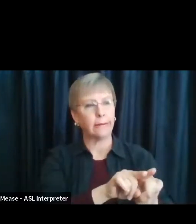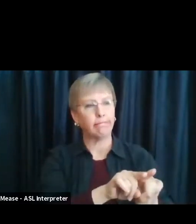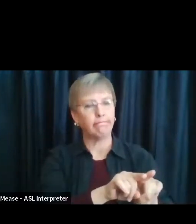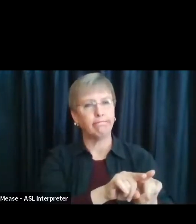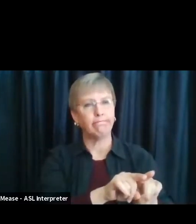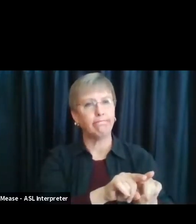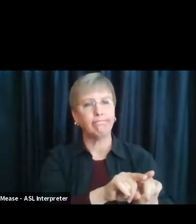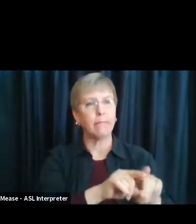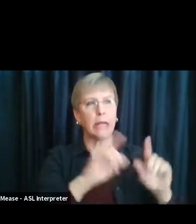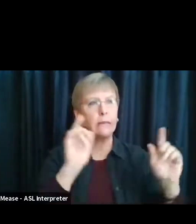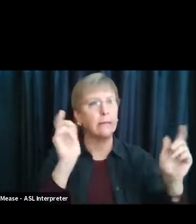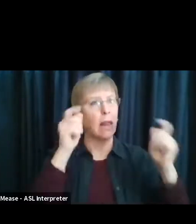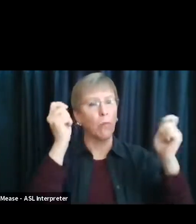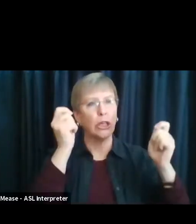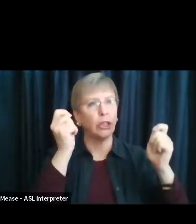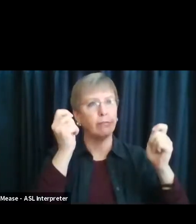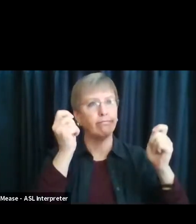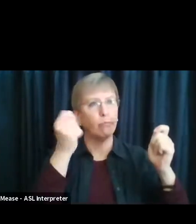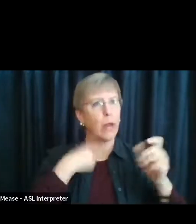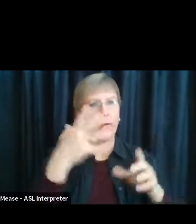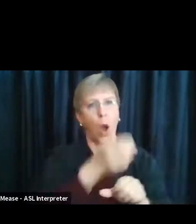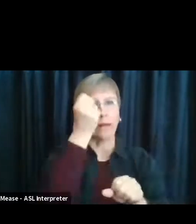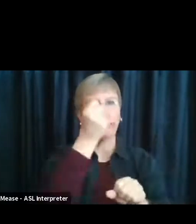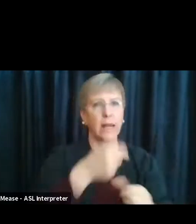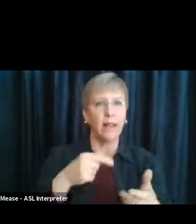triumph, because, it's this country that has been